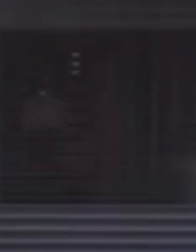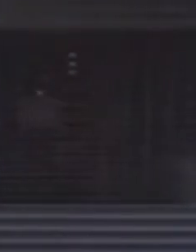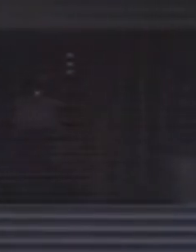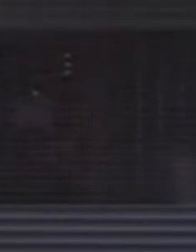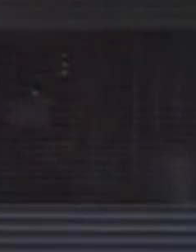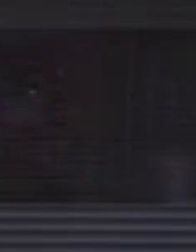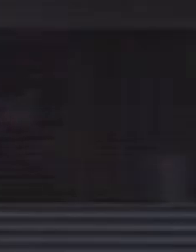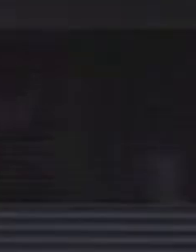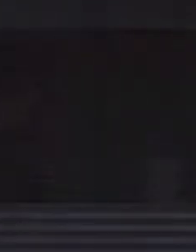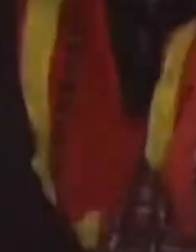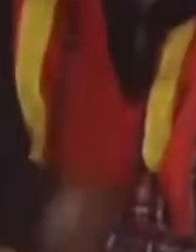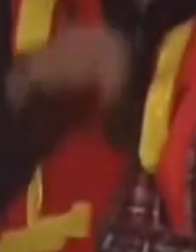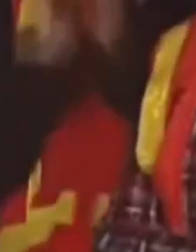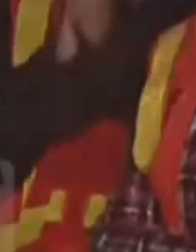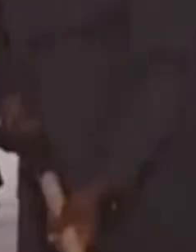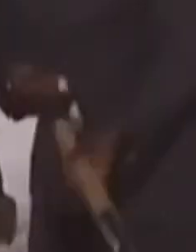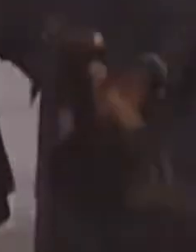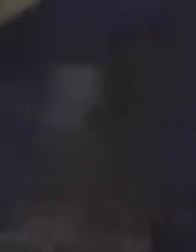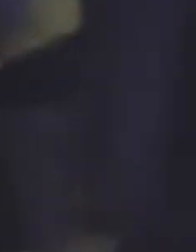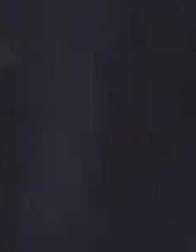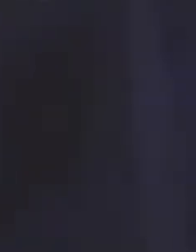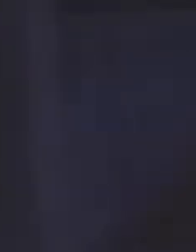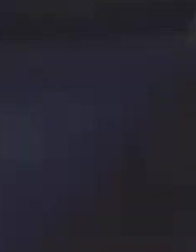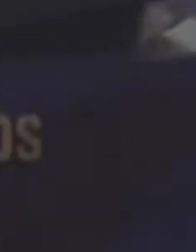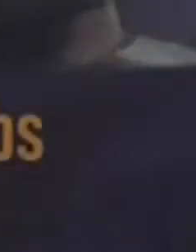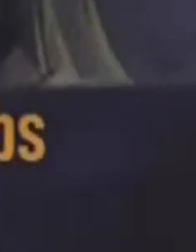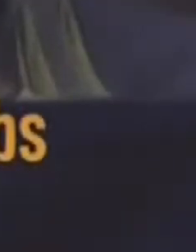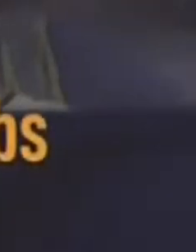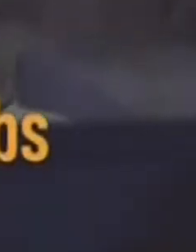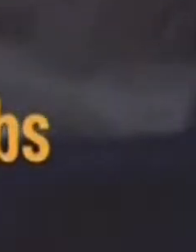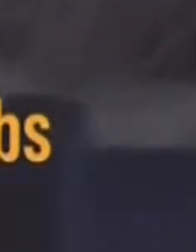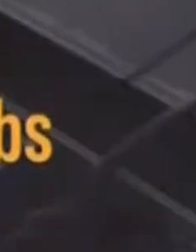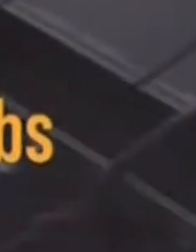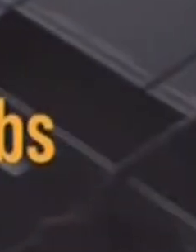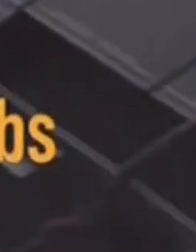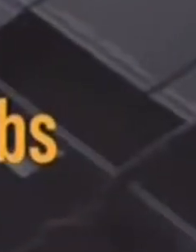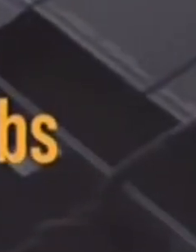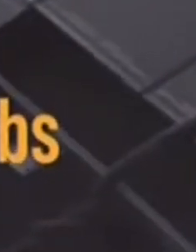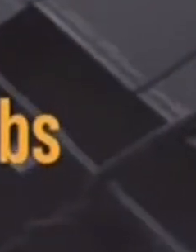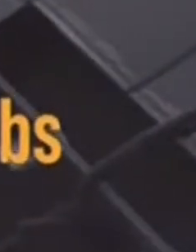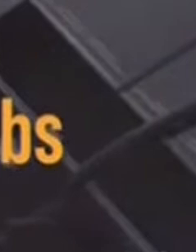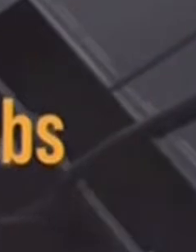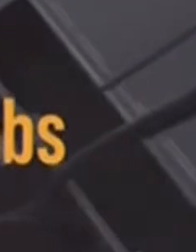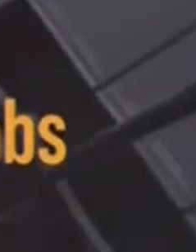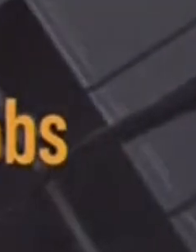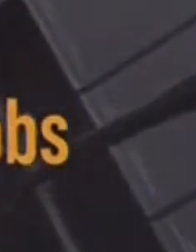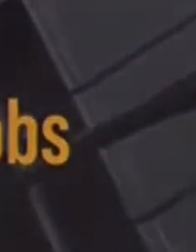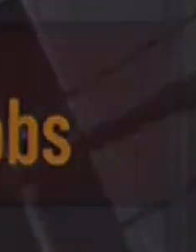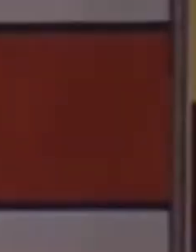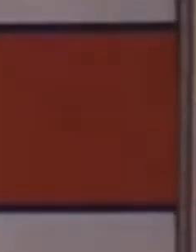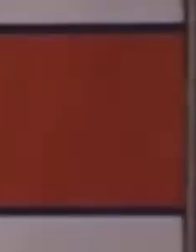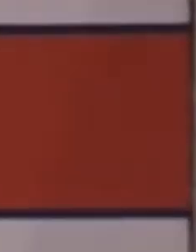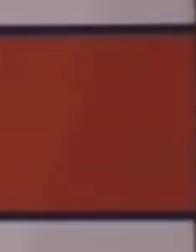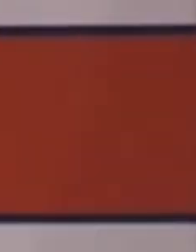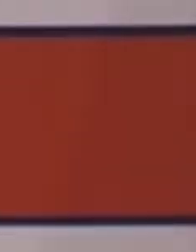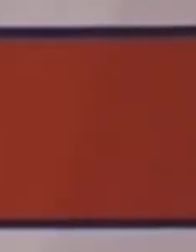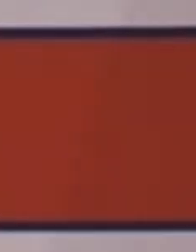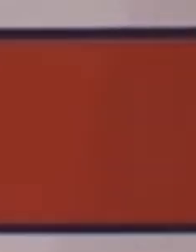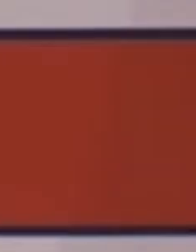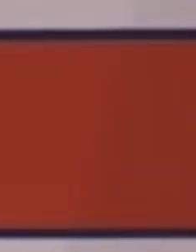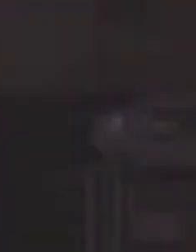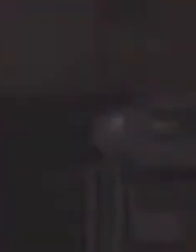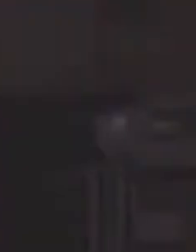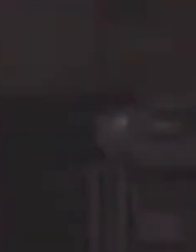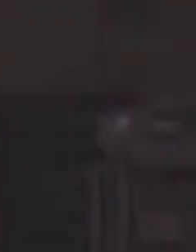the pandemic. She's pushing to create thousands of new infrastructure and clean energy jobs. And Governor Hochul will